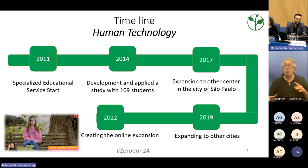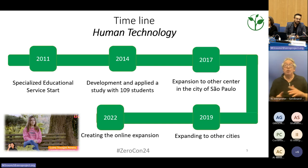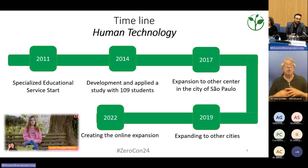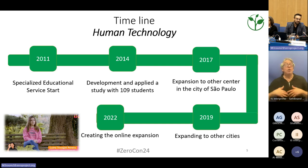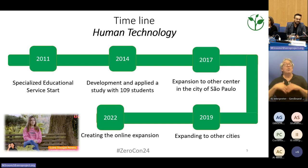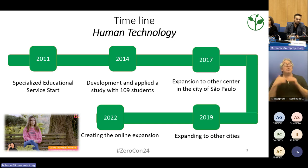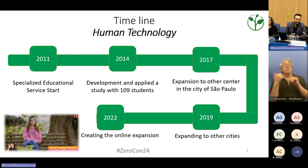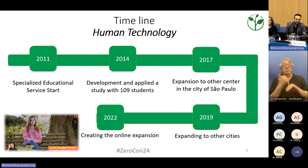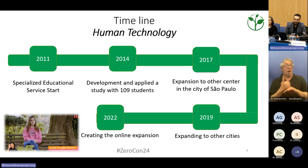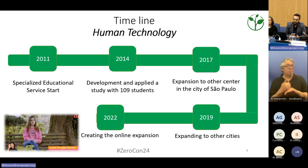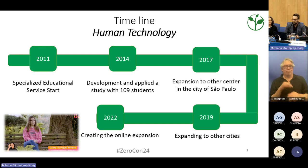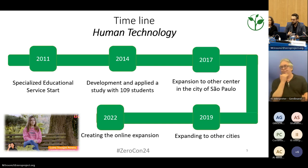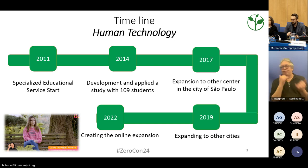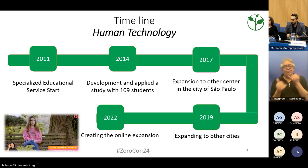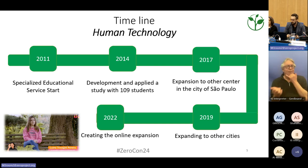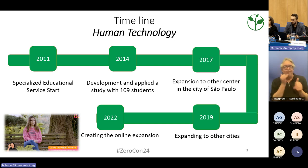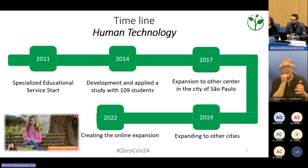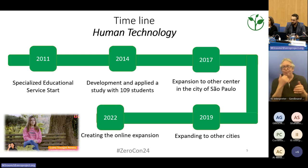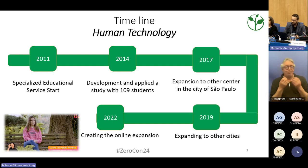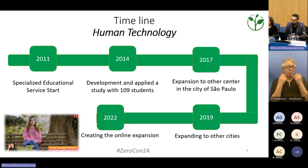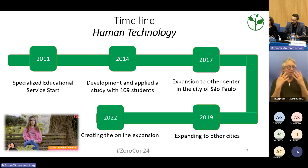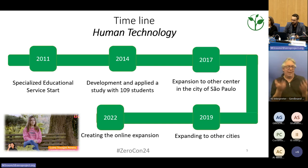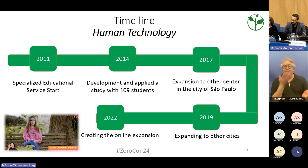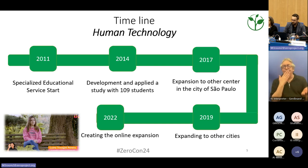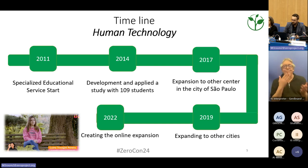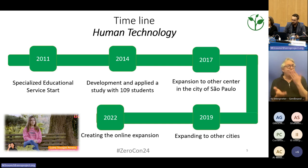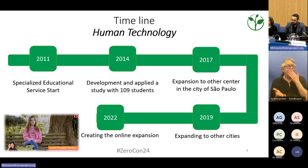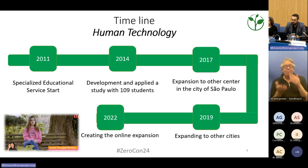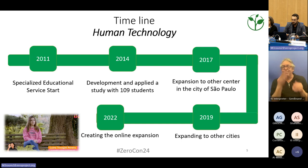people with disabilities. But